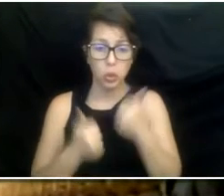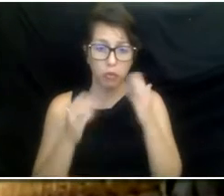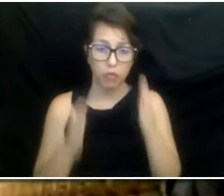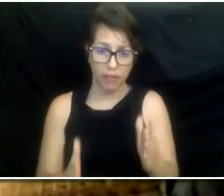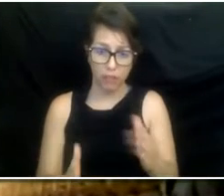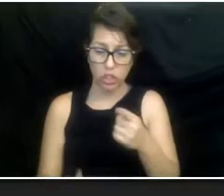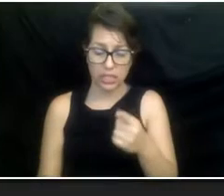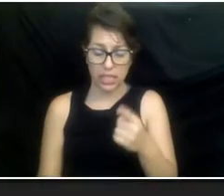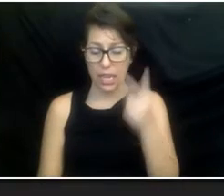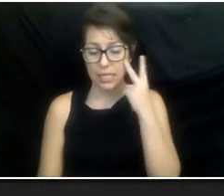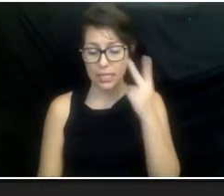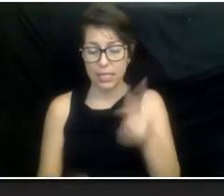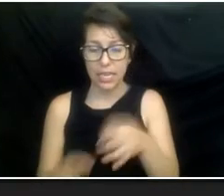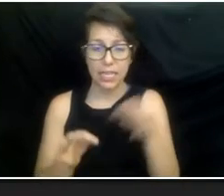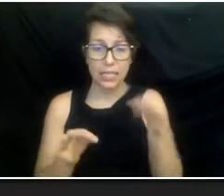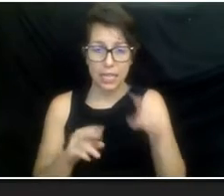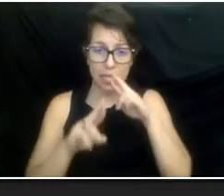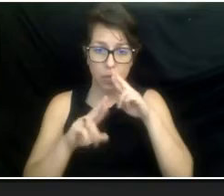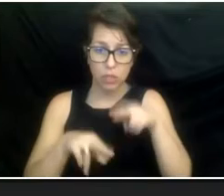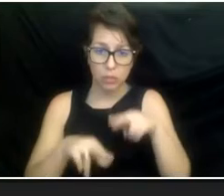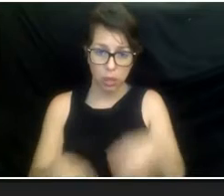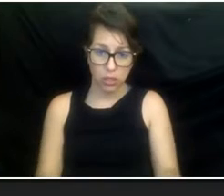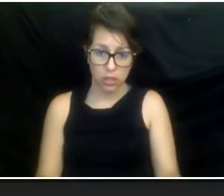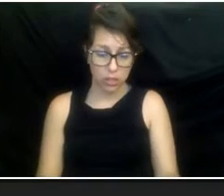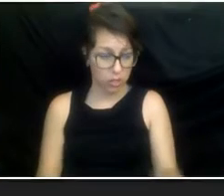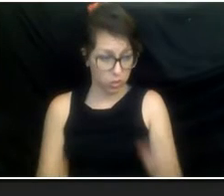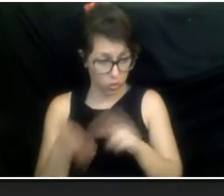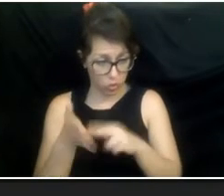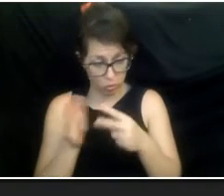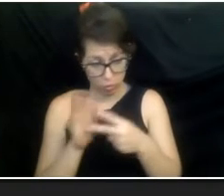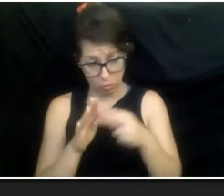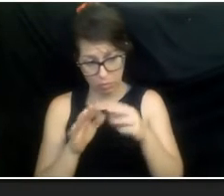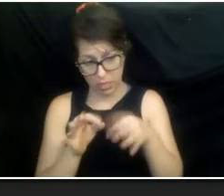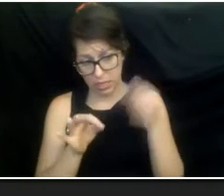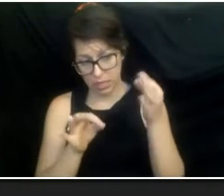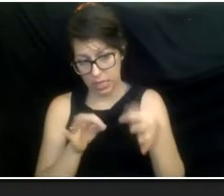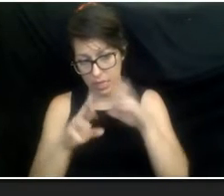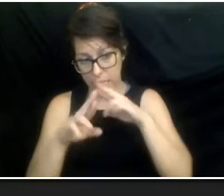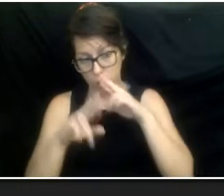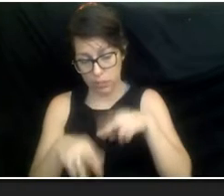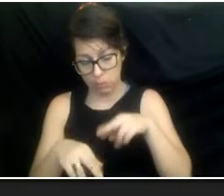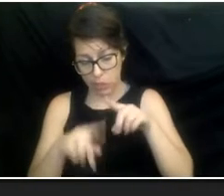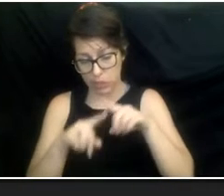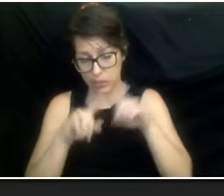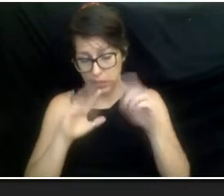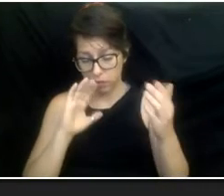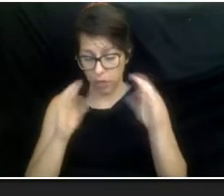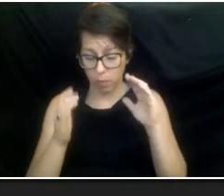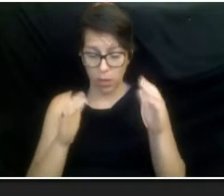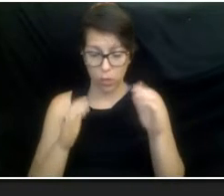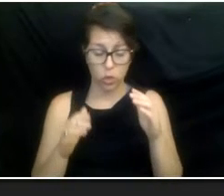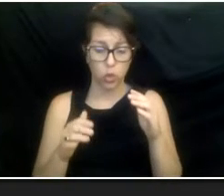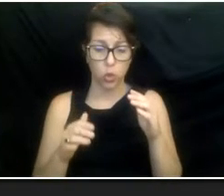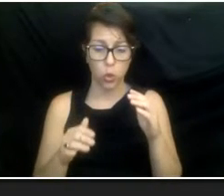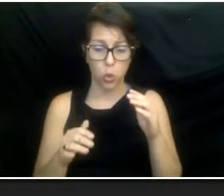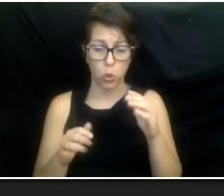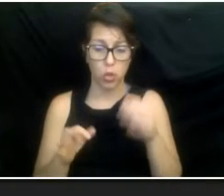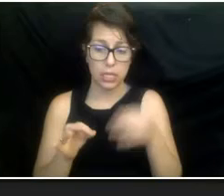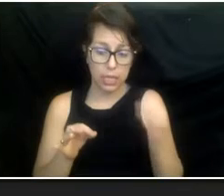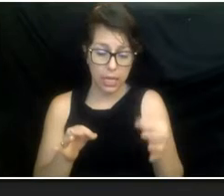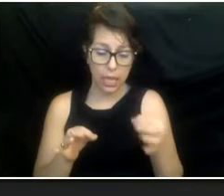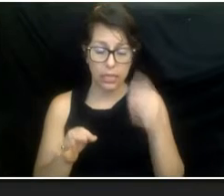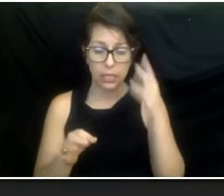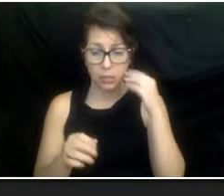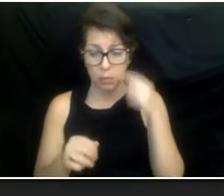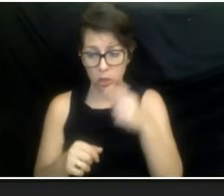crisis um I would say that think the I I think right now survivors expectation also